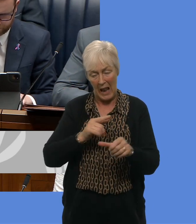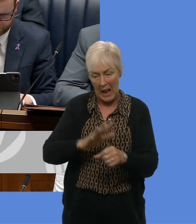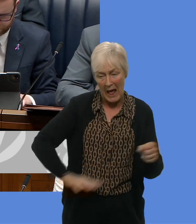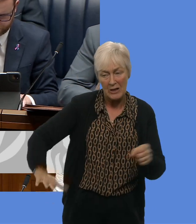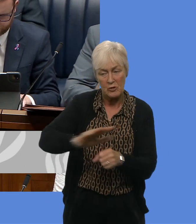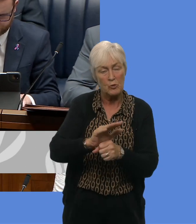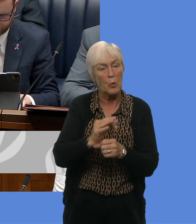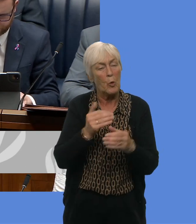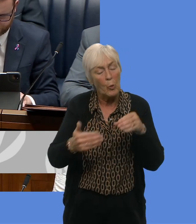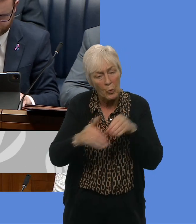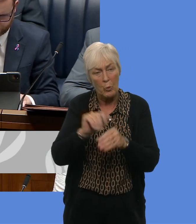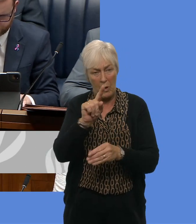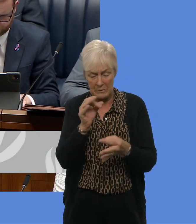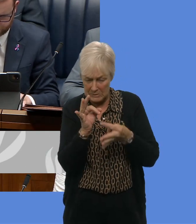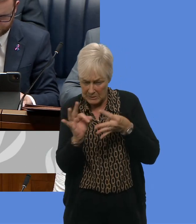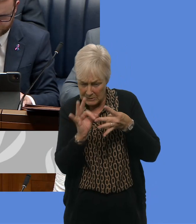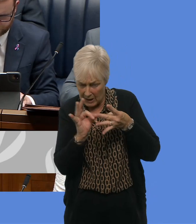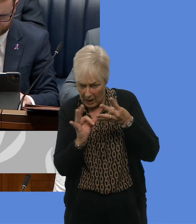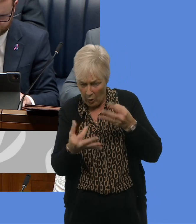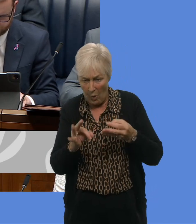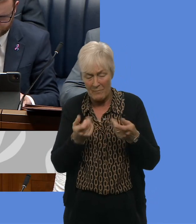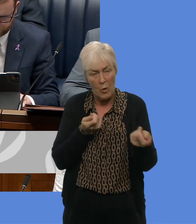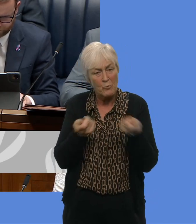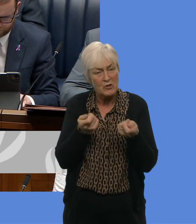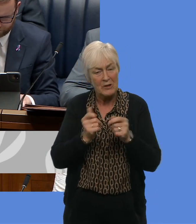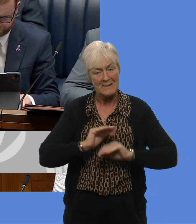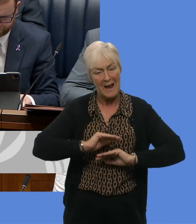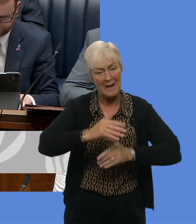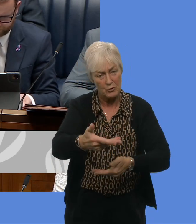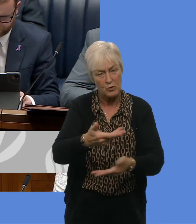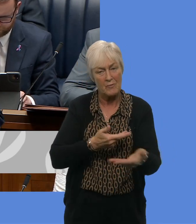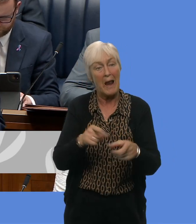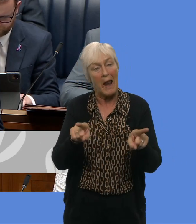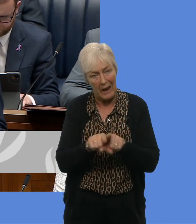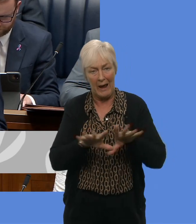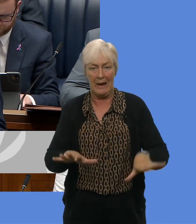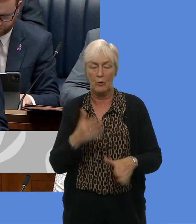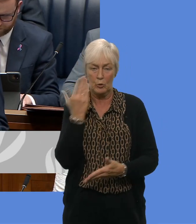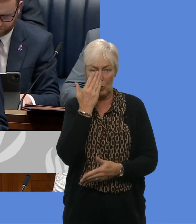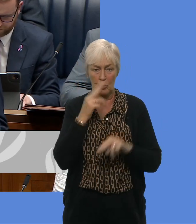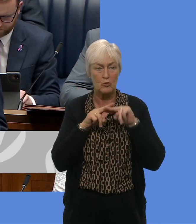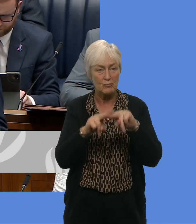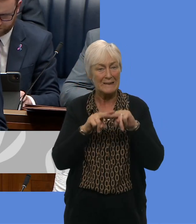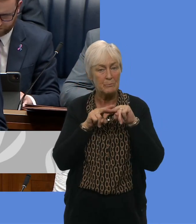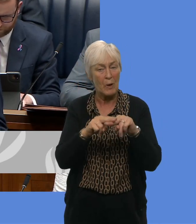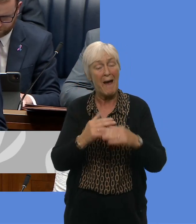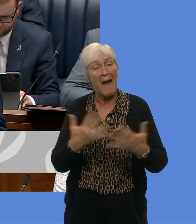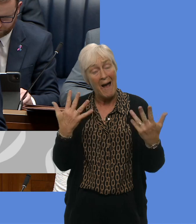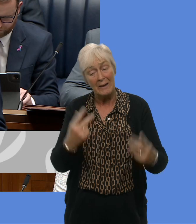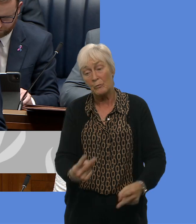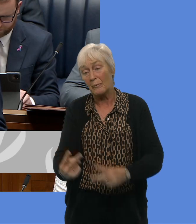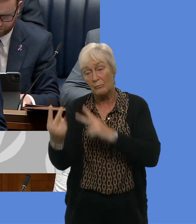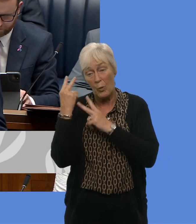include detailed consideration of the operational delivery of services such as school transport. Any review of the home-to-school